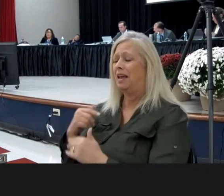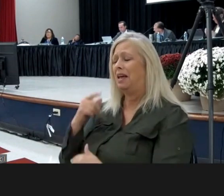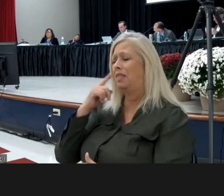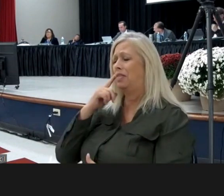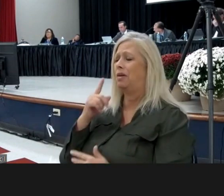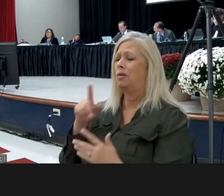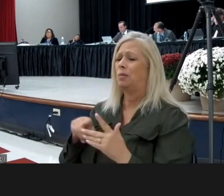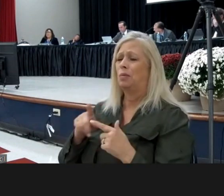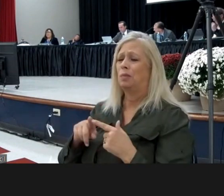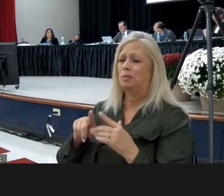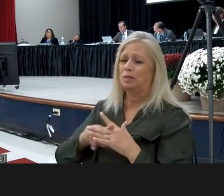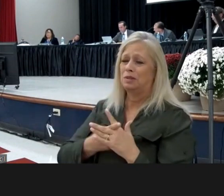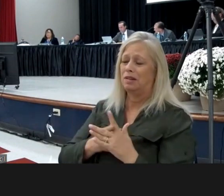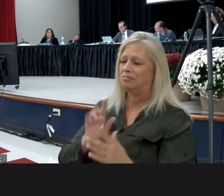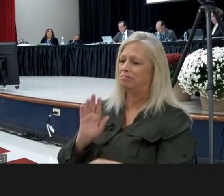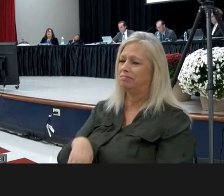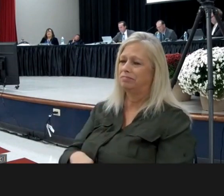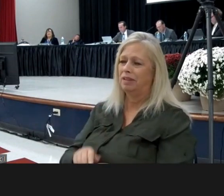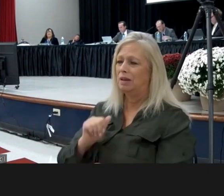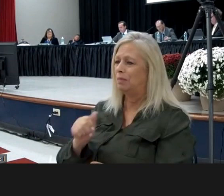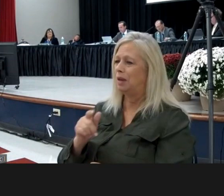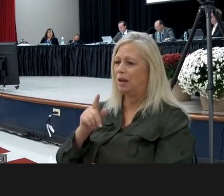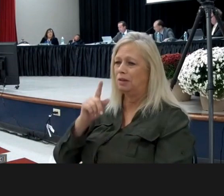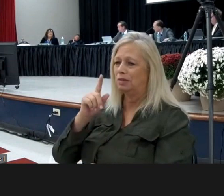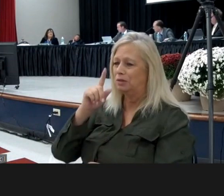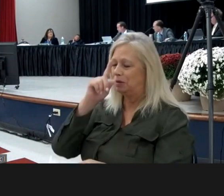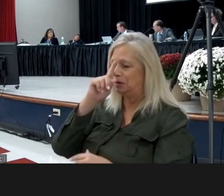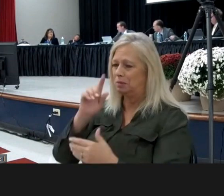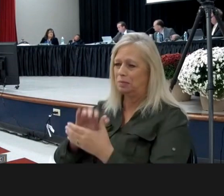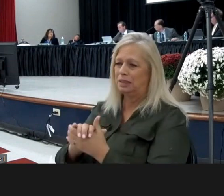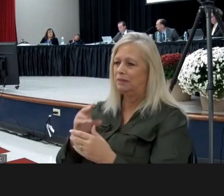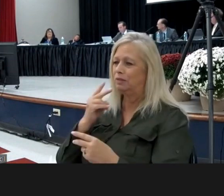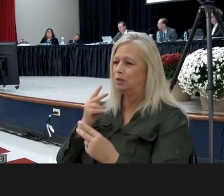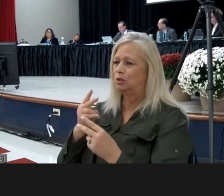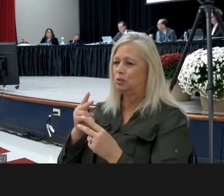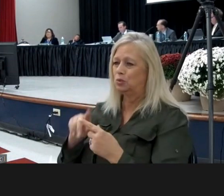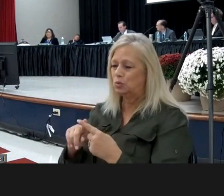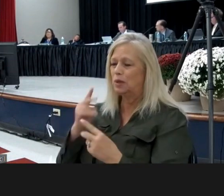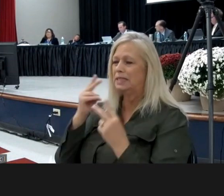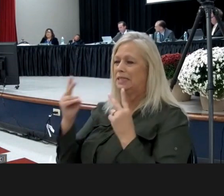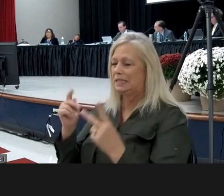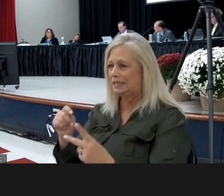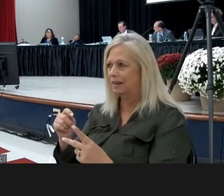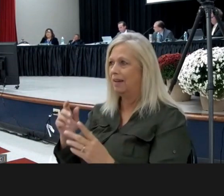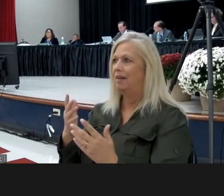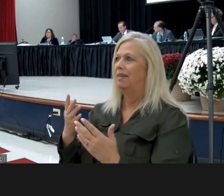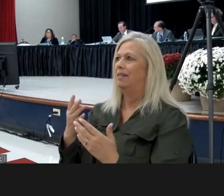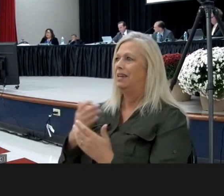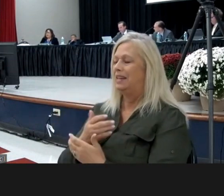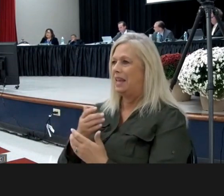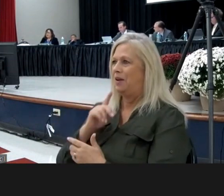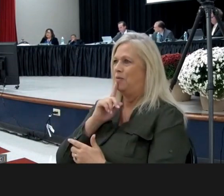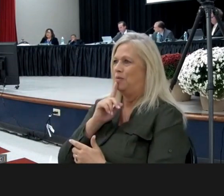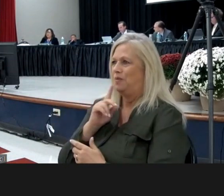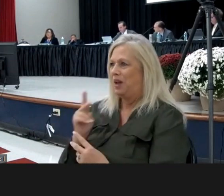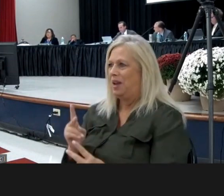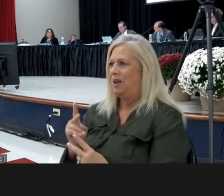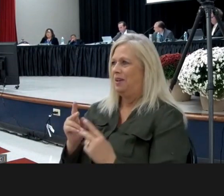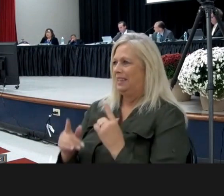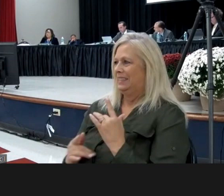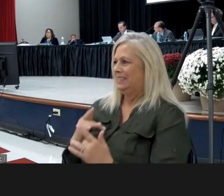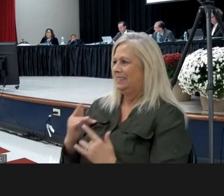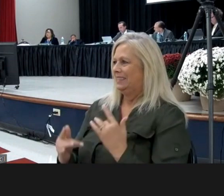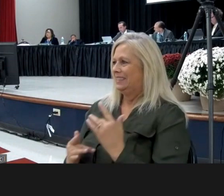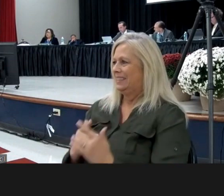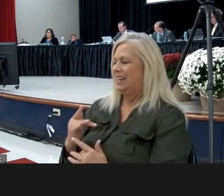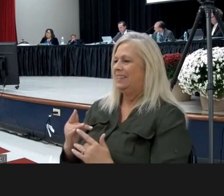I actually see all the work being, and I've actually seen the work going on, and I've got real excited about